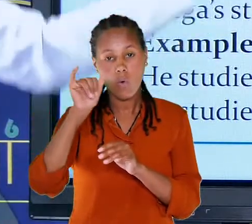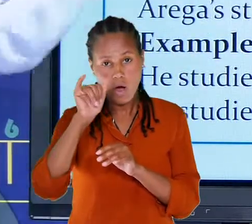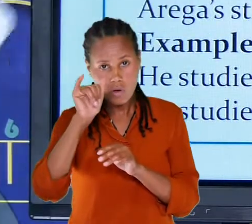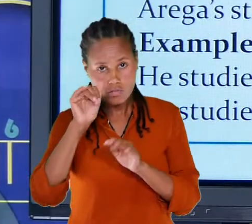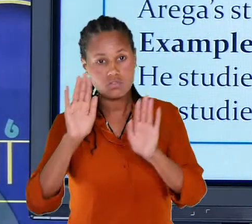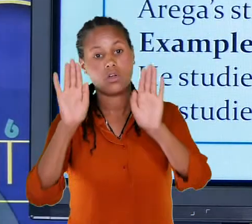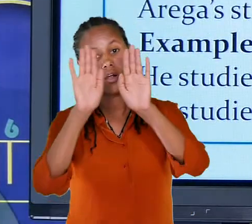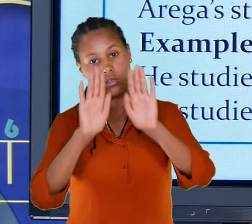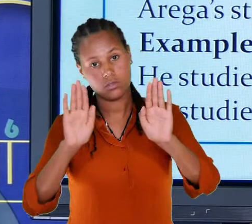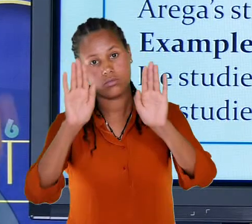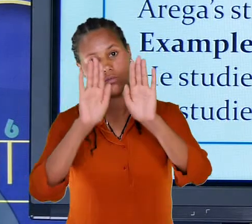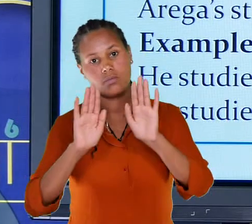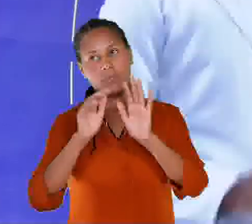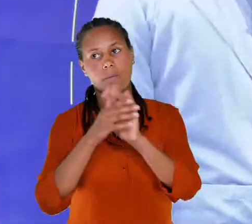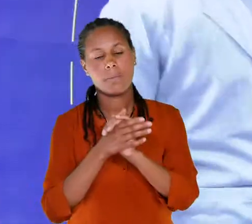Y. Sunday.